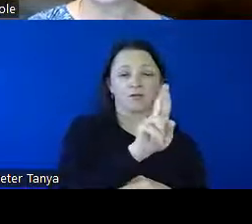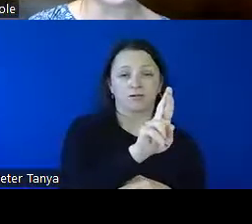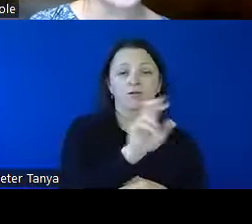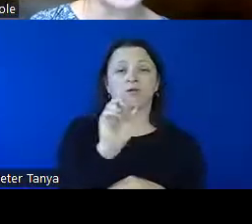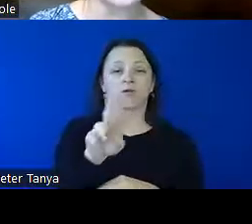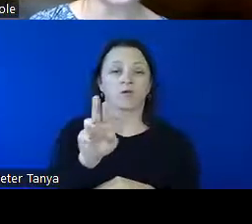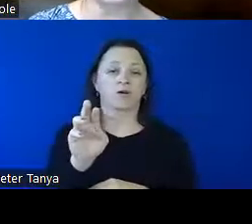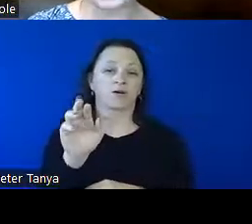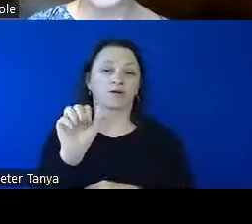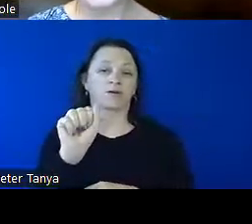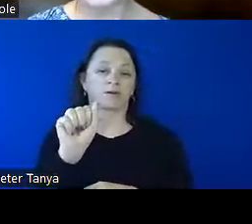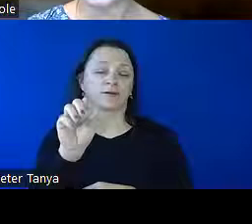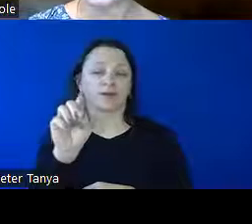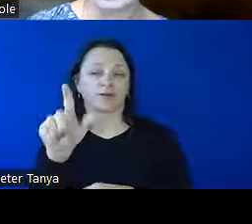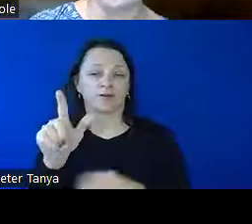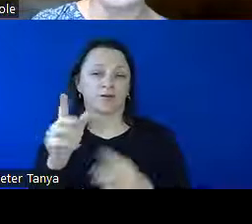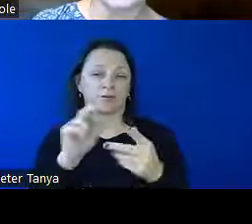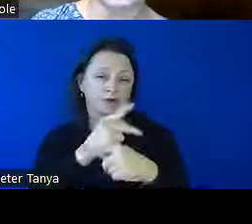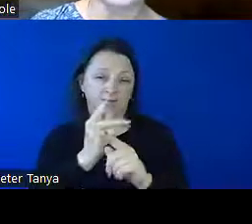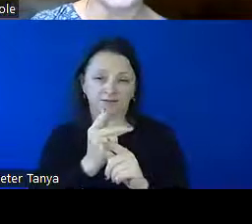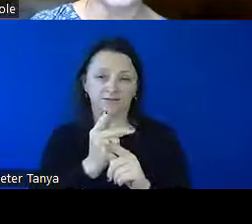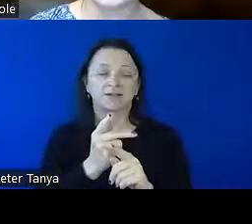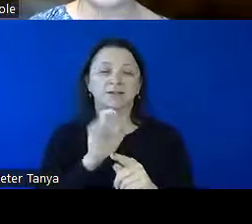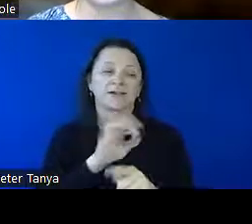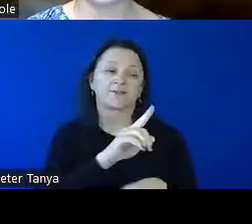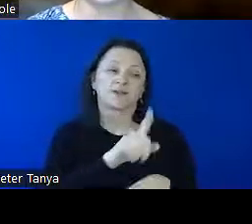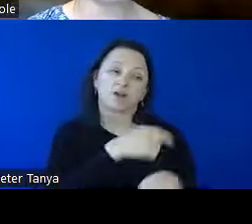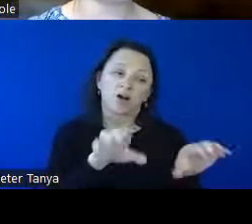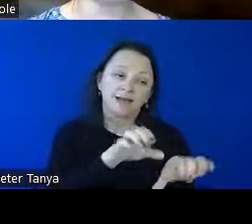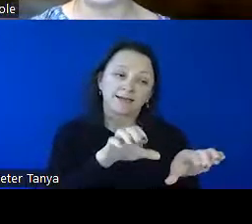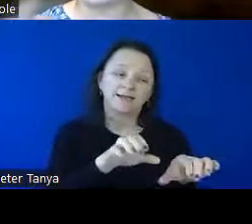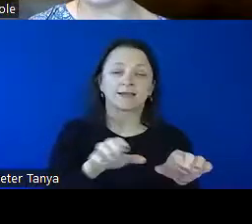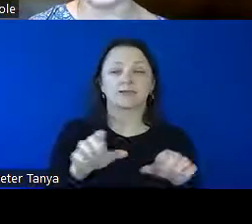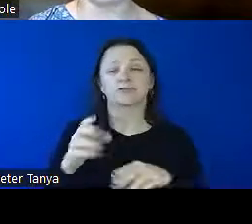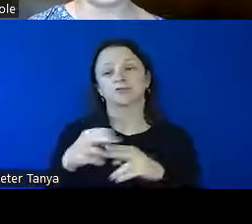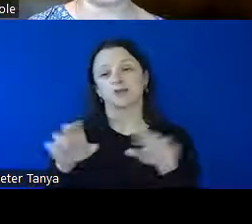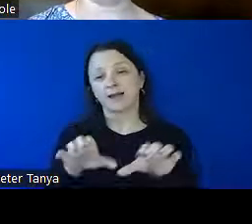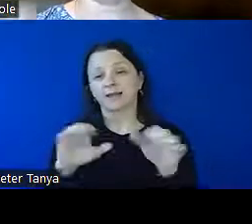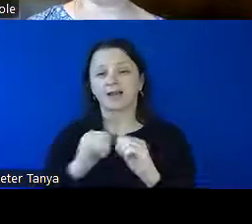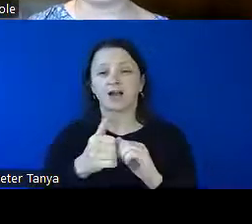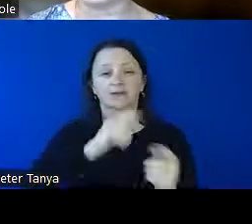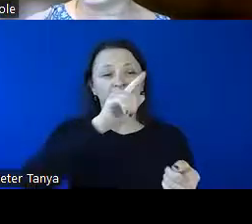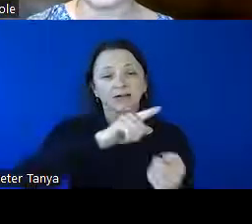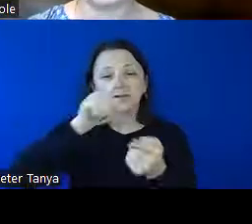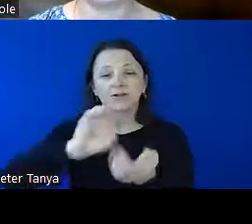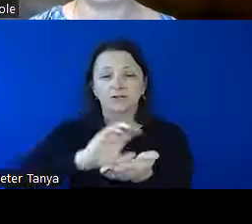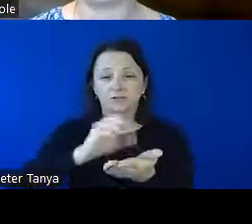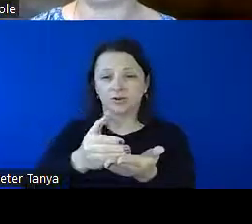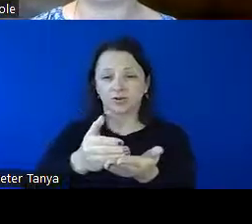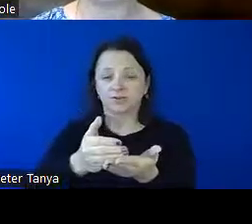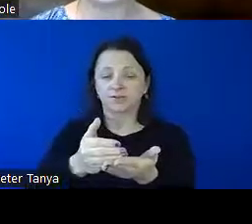Whether that's short acting or long acting and how it's titrated and how it's dosed will really be based on normal